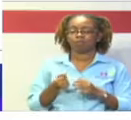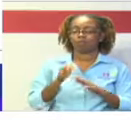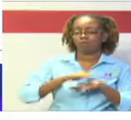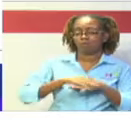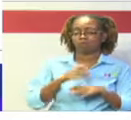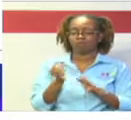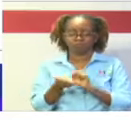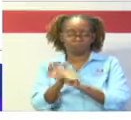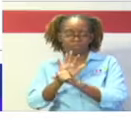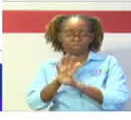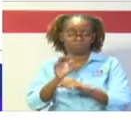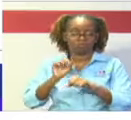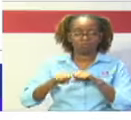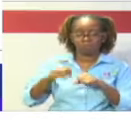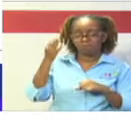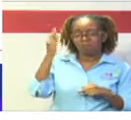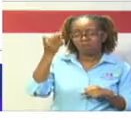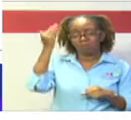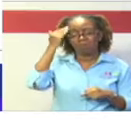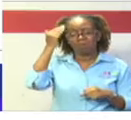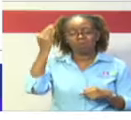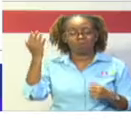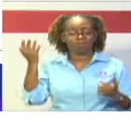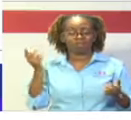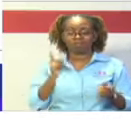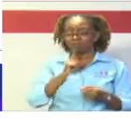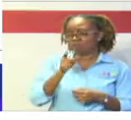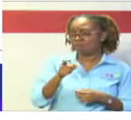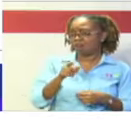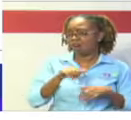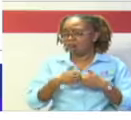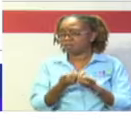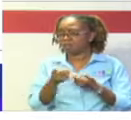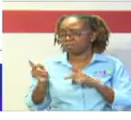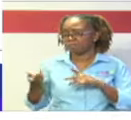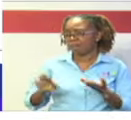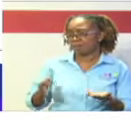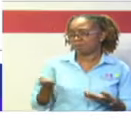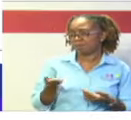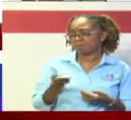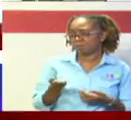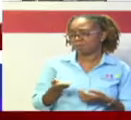death of the three vaccinated persons could be revealed? Thank you.